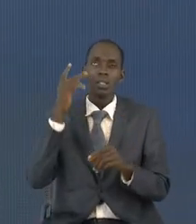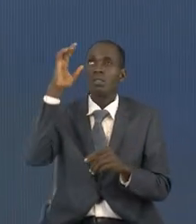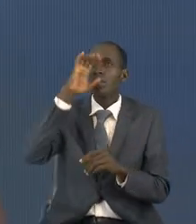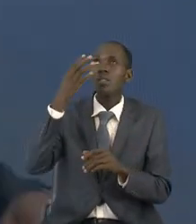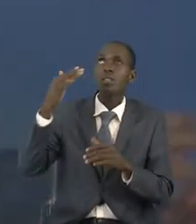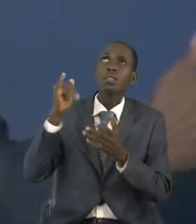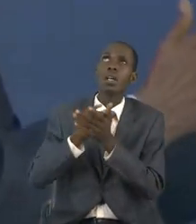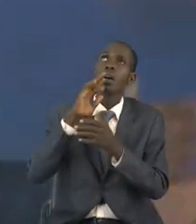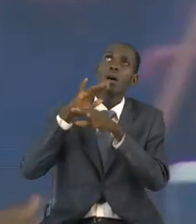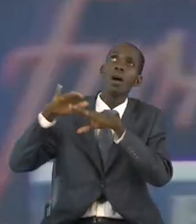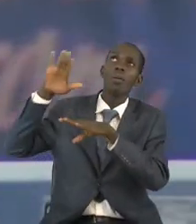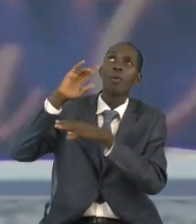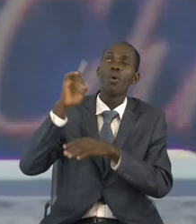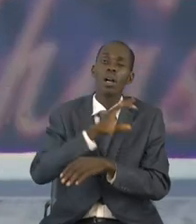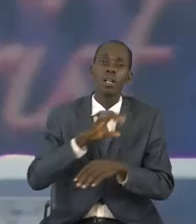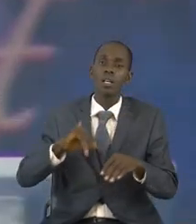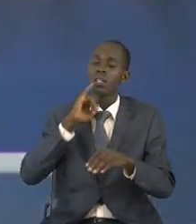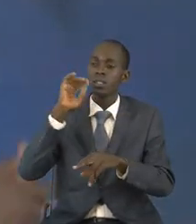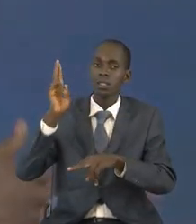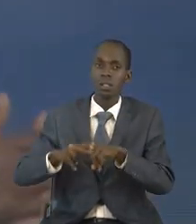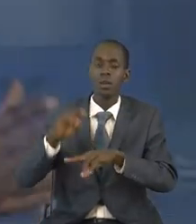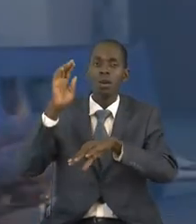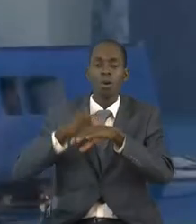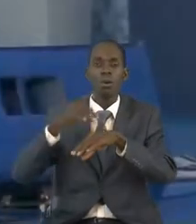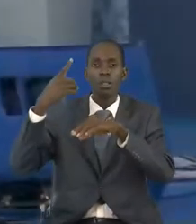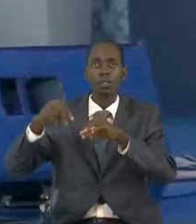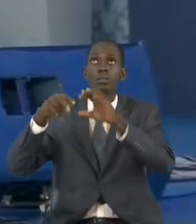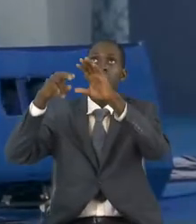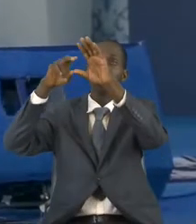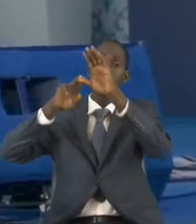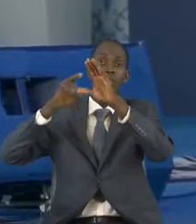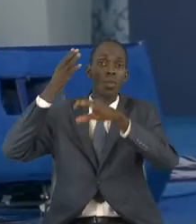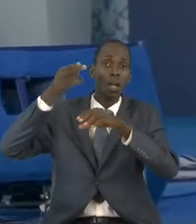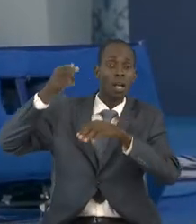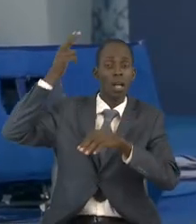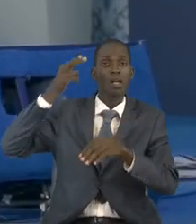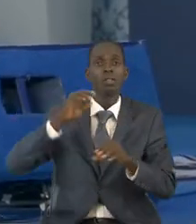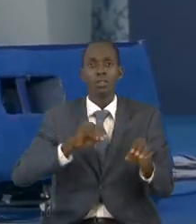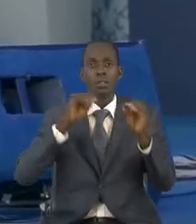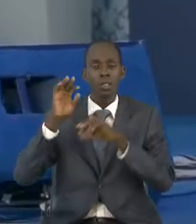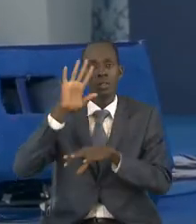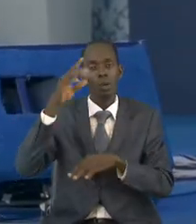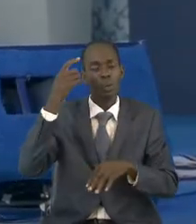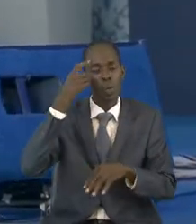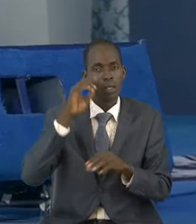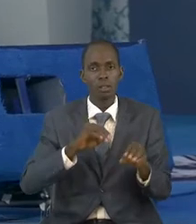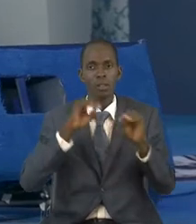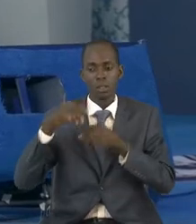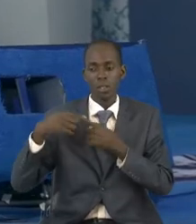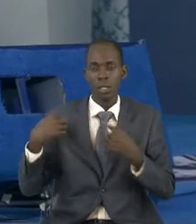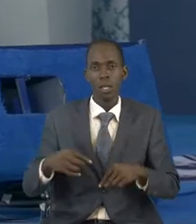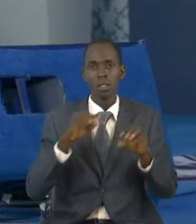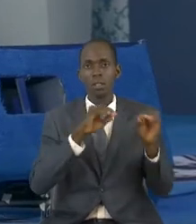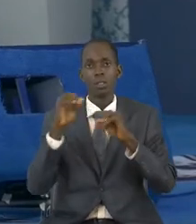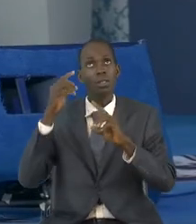seated on the right hand of majesty on high. Set your heart, set your mind, set your goal, set your focus,